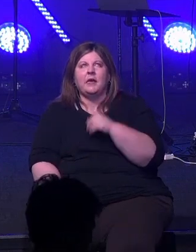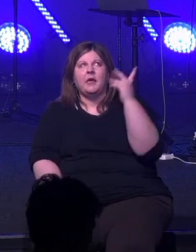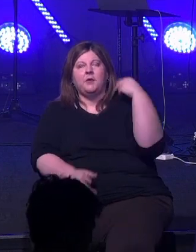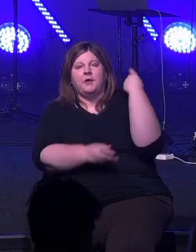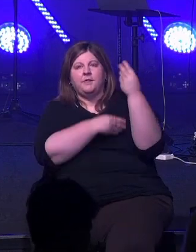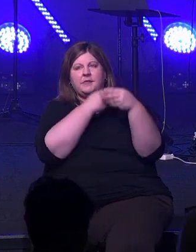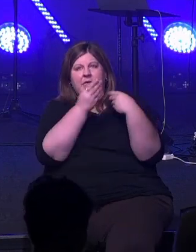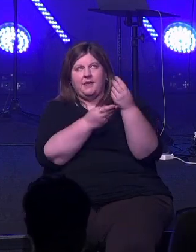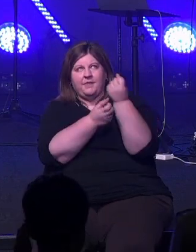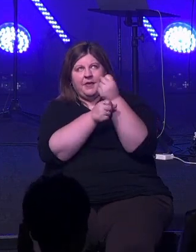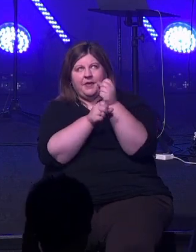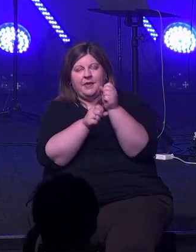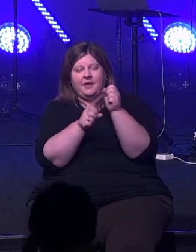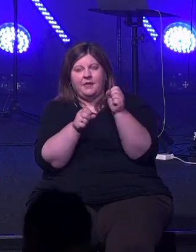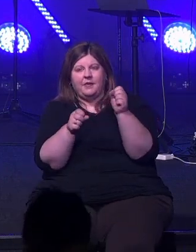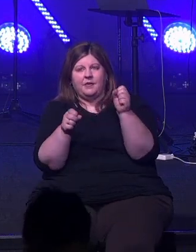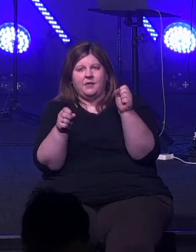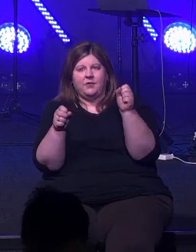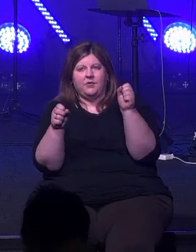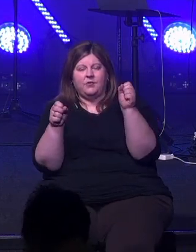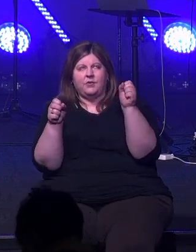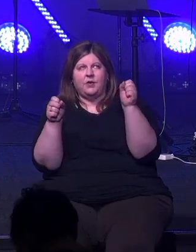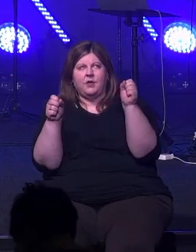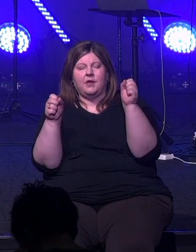divine, heir of